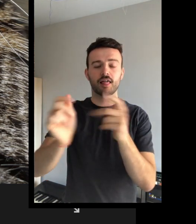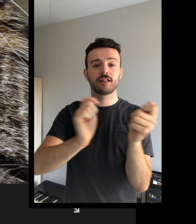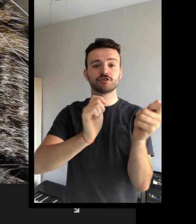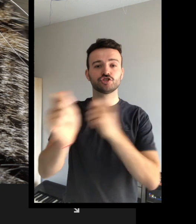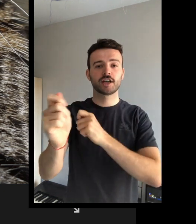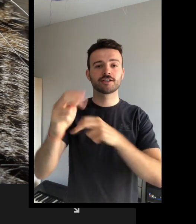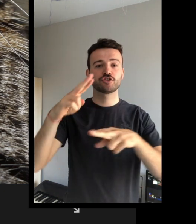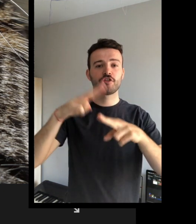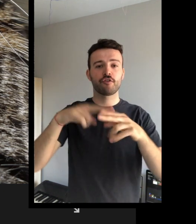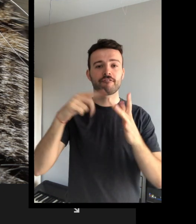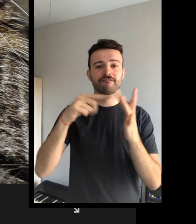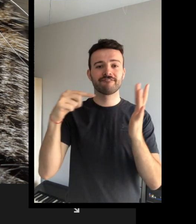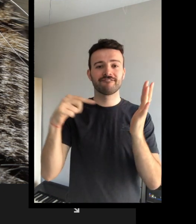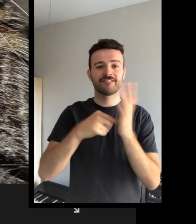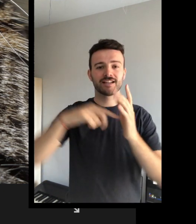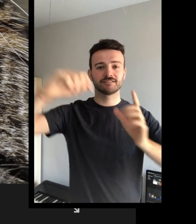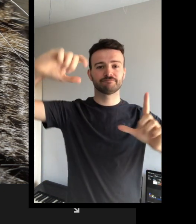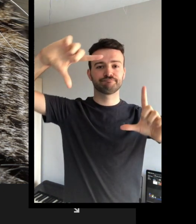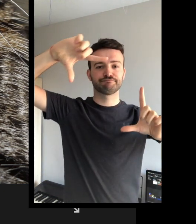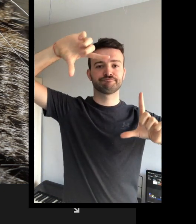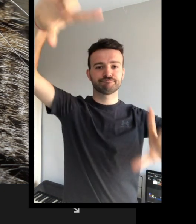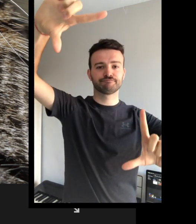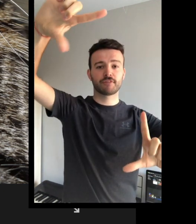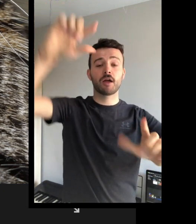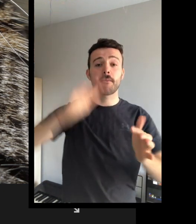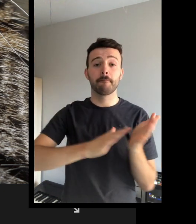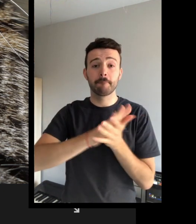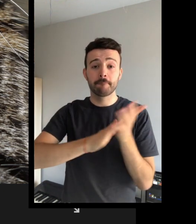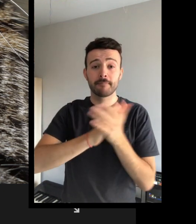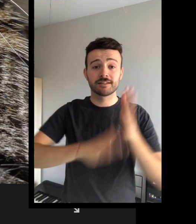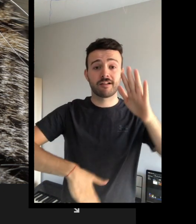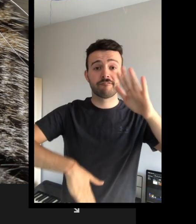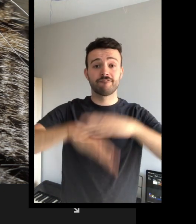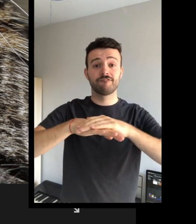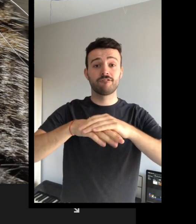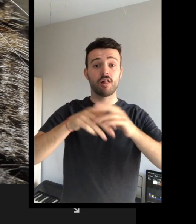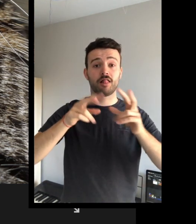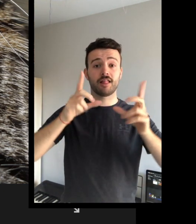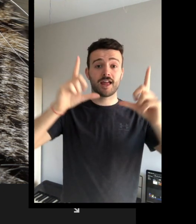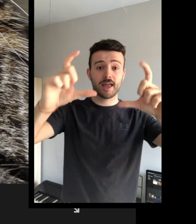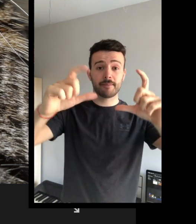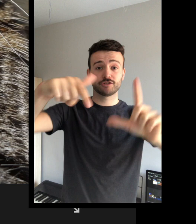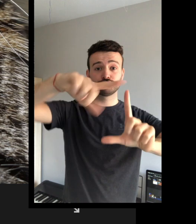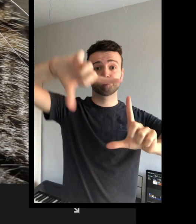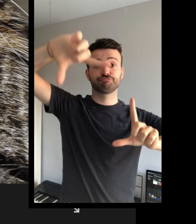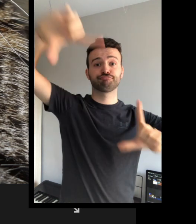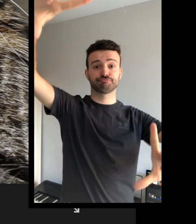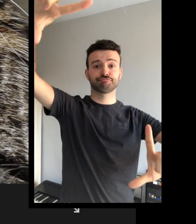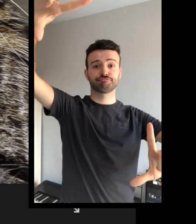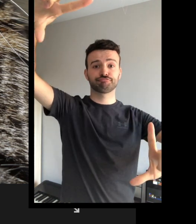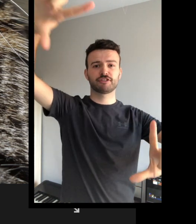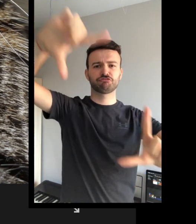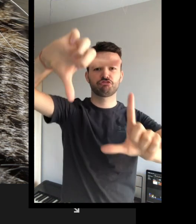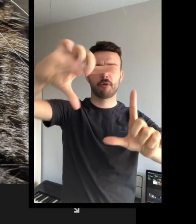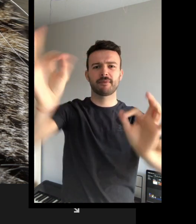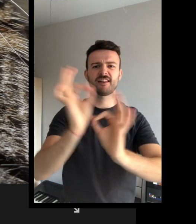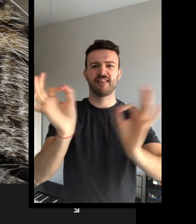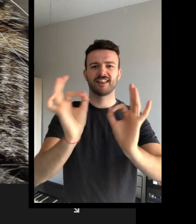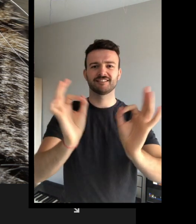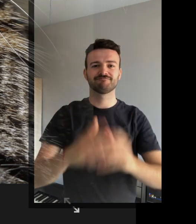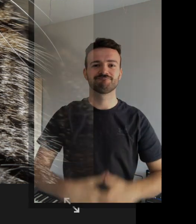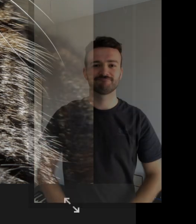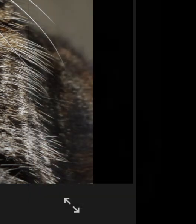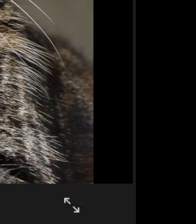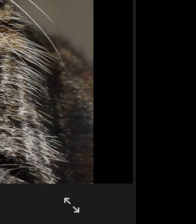and then we're going to change the style to fit. So this will allow us to have the full image without